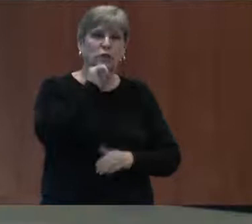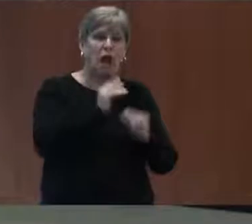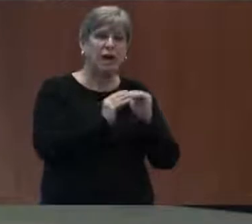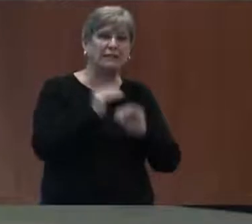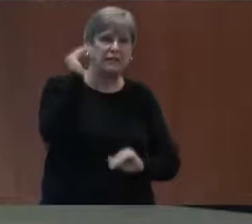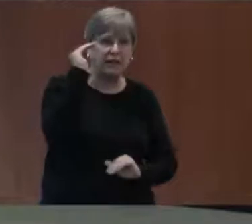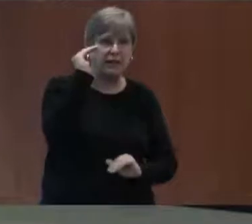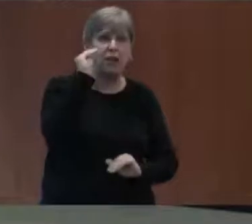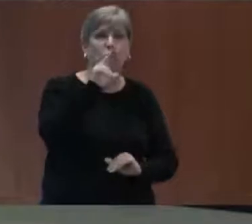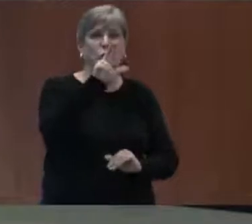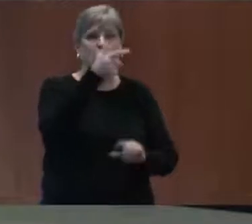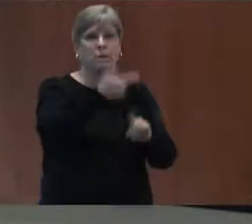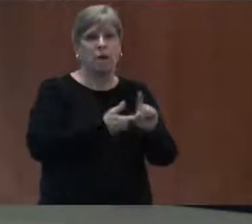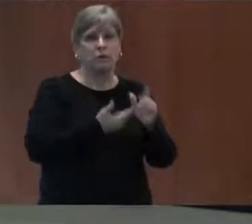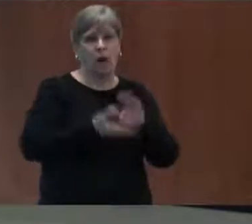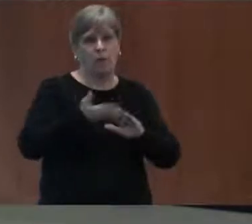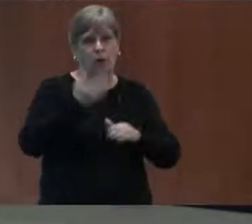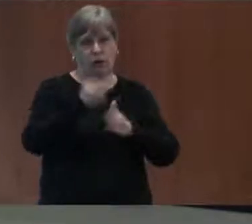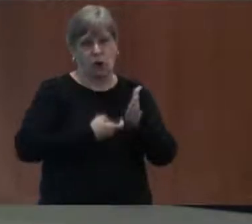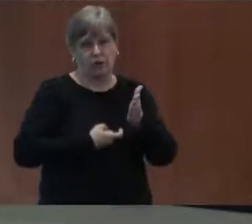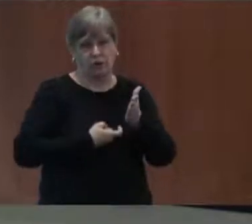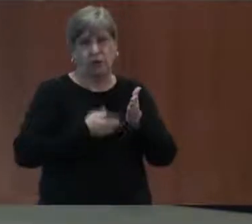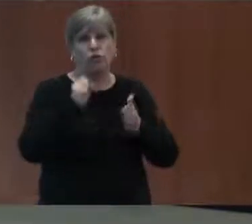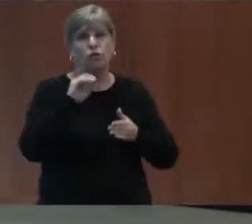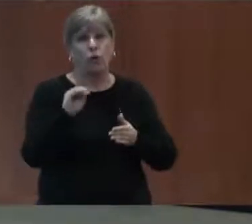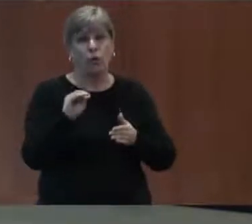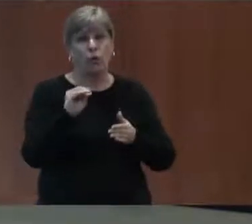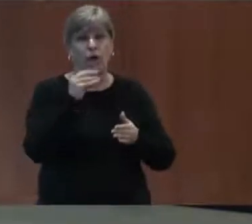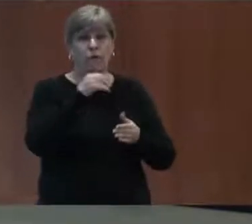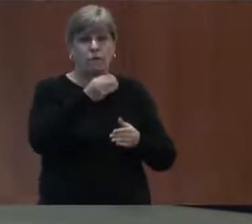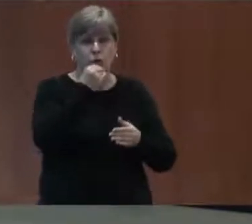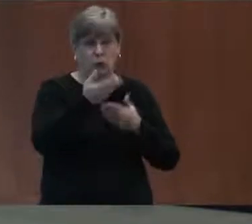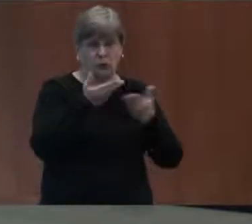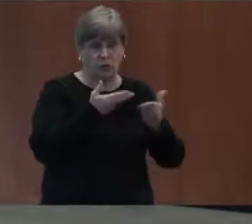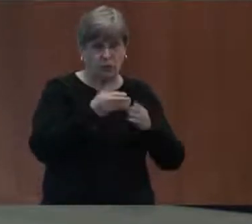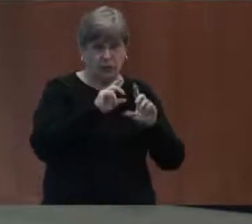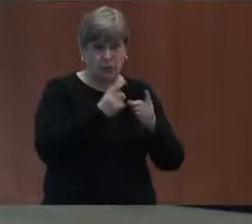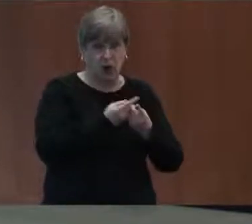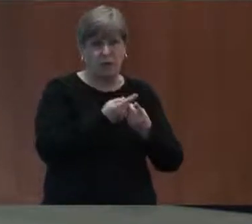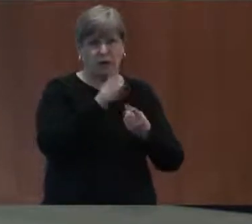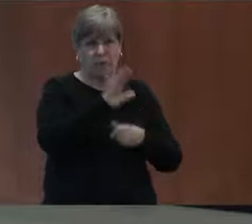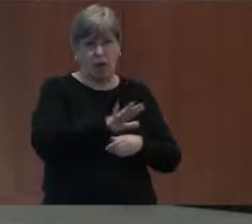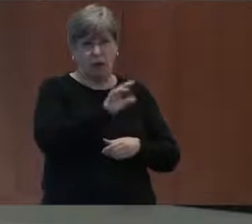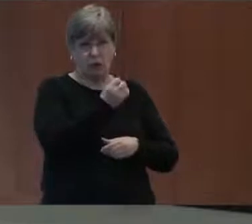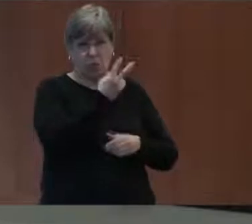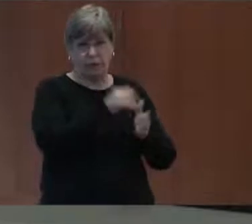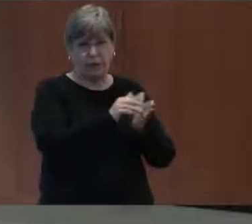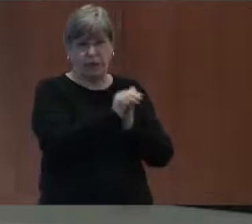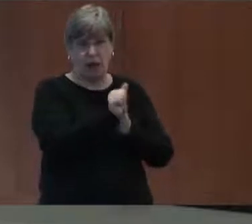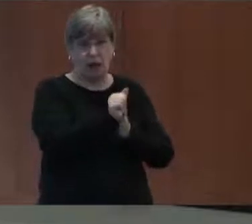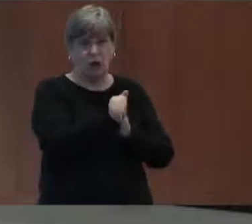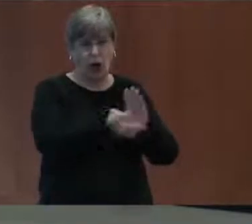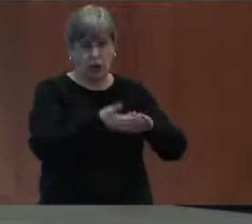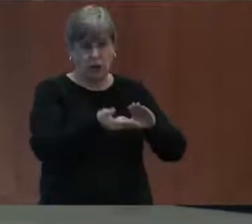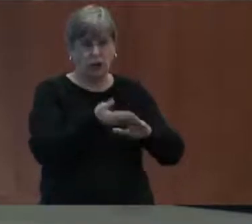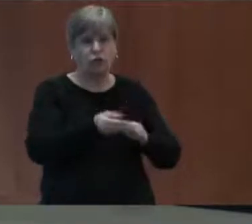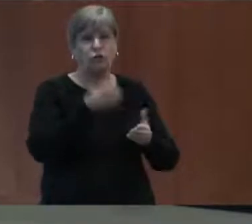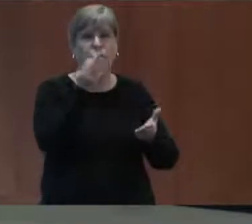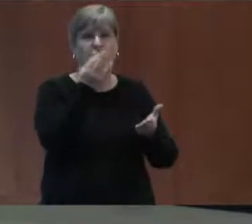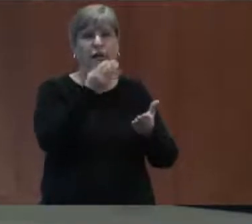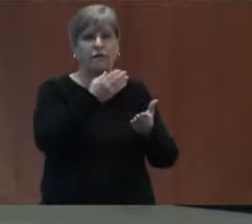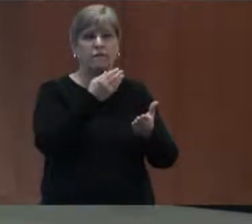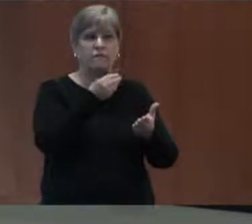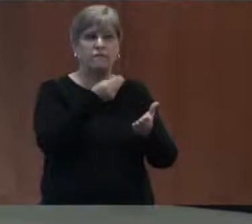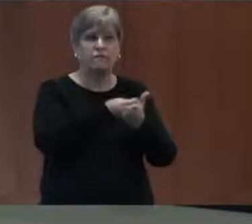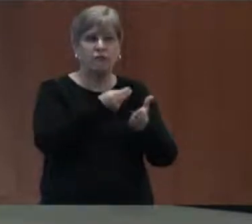exceed 3 months operating costs. So the food service department here is roughly about a $12 million operation. So the fund balance